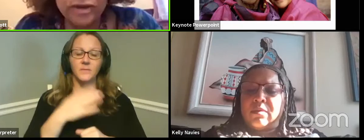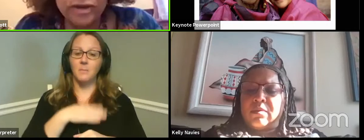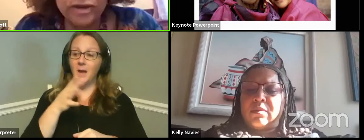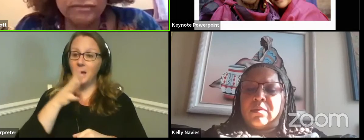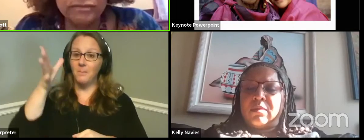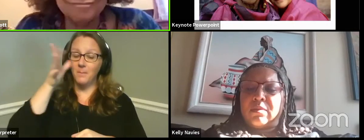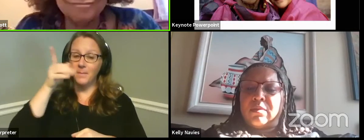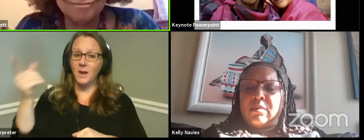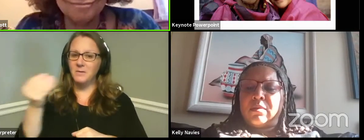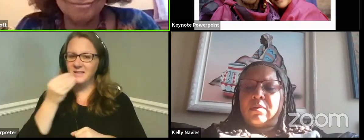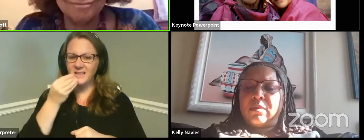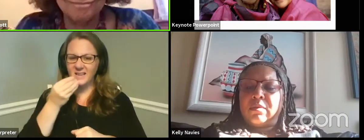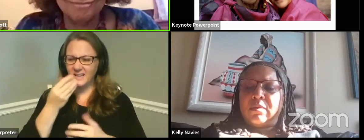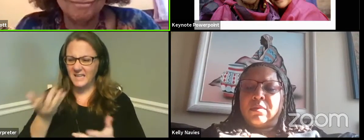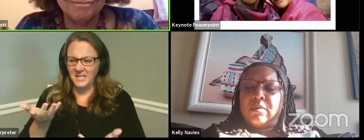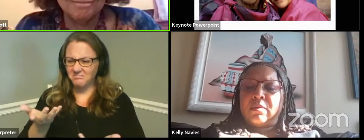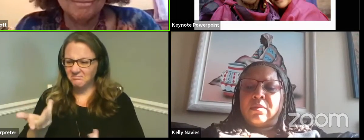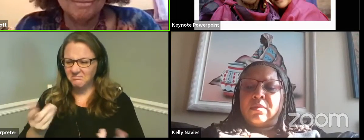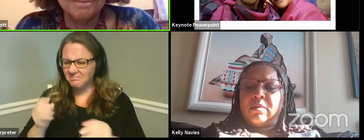have sugar.